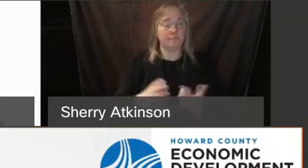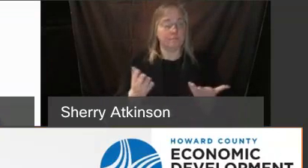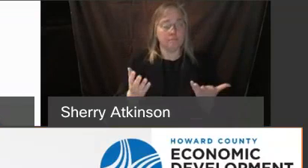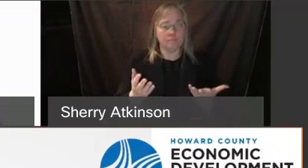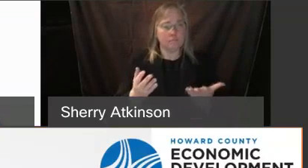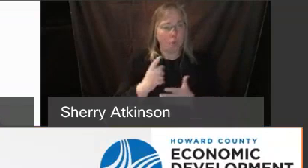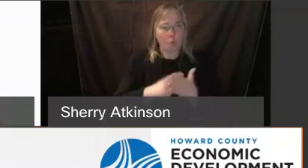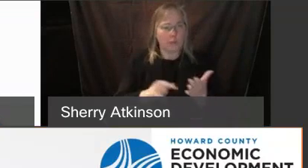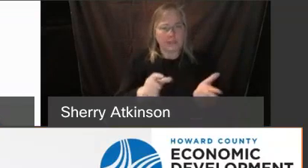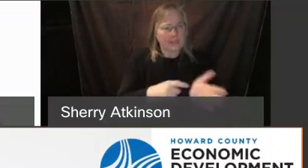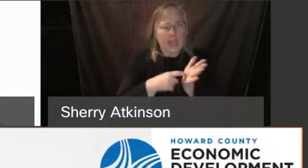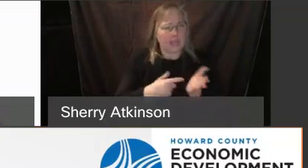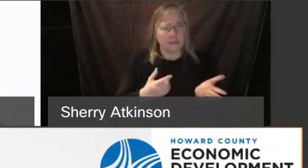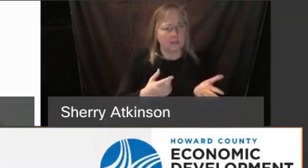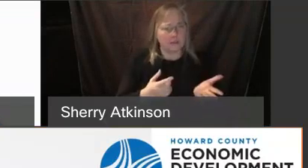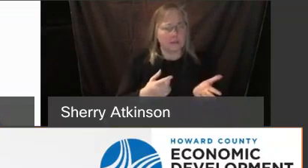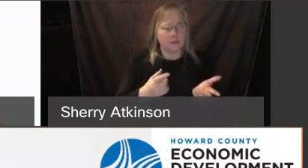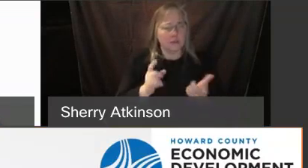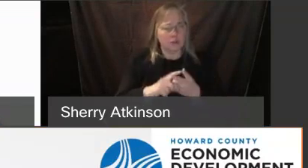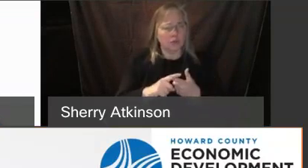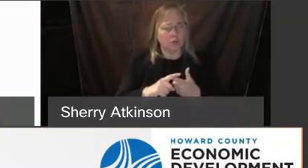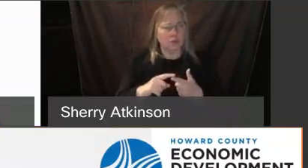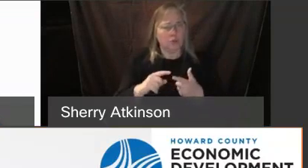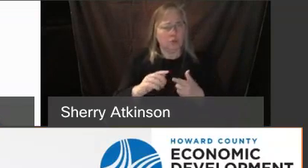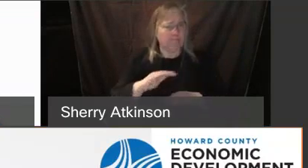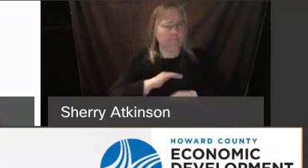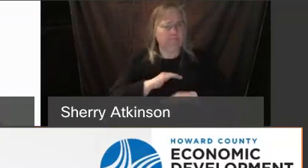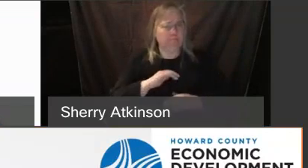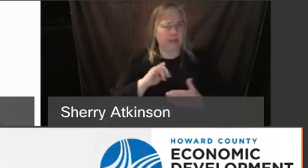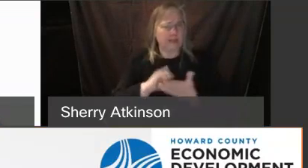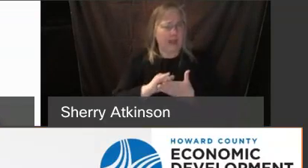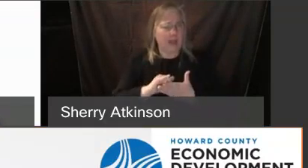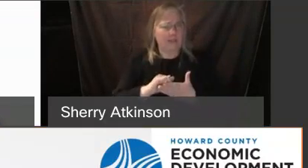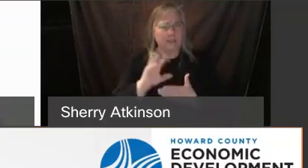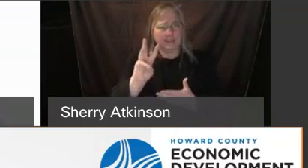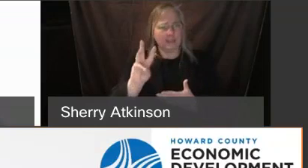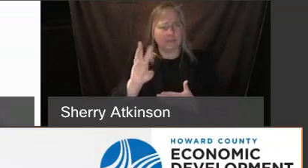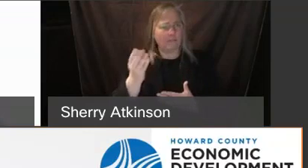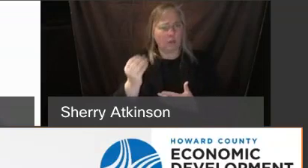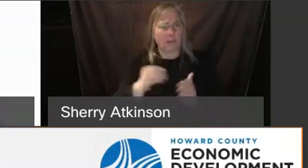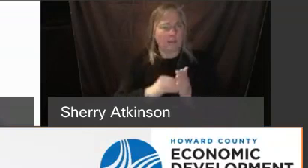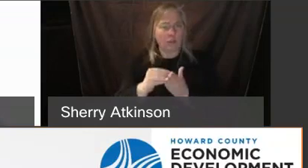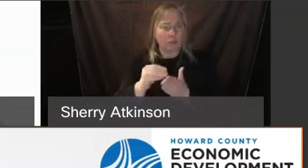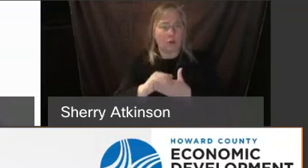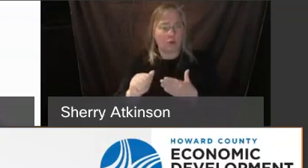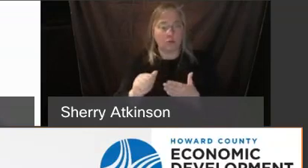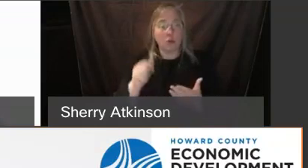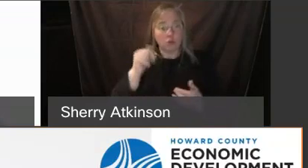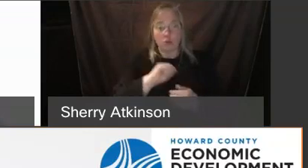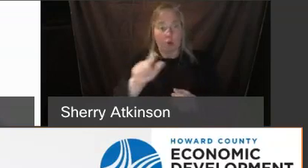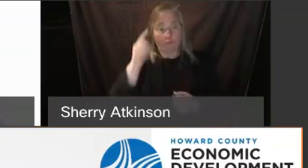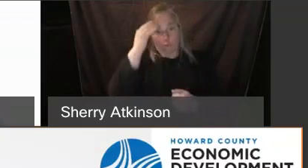What does it take to get to that number, to get to that $614 million? You're all familiar with the MedStar building.